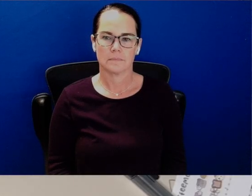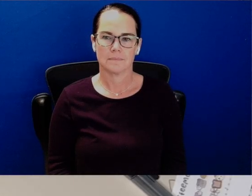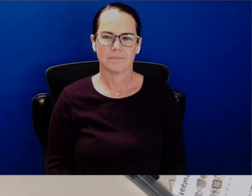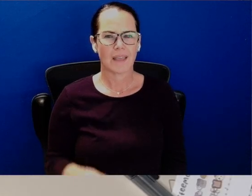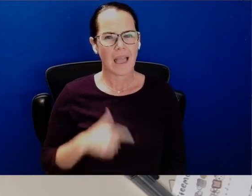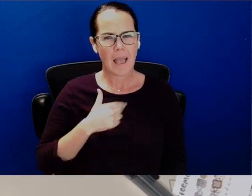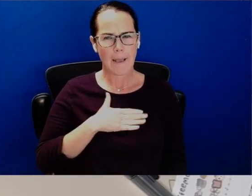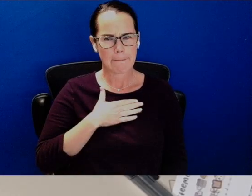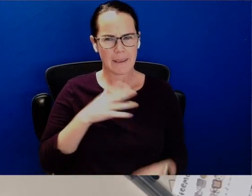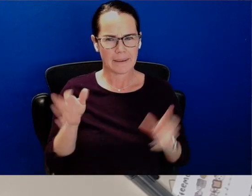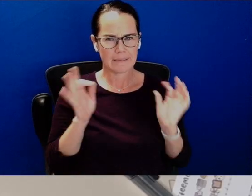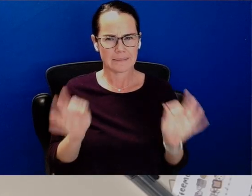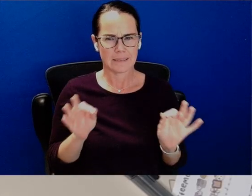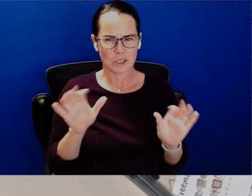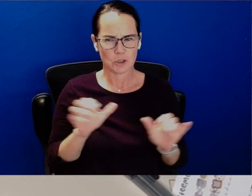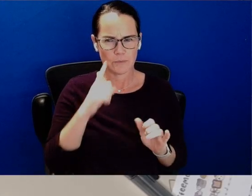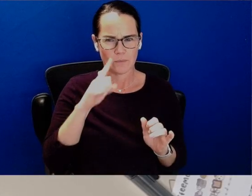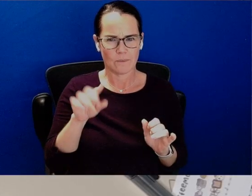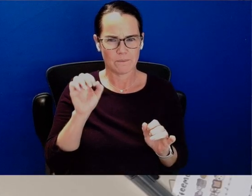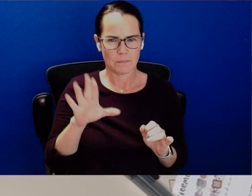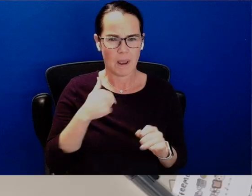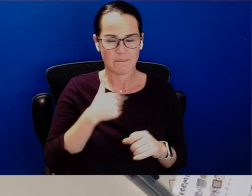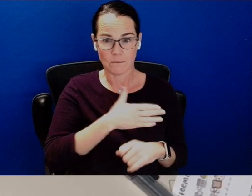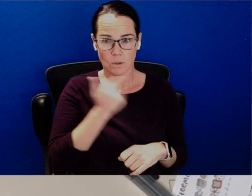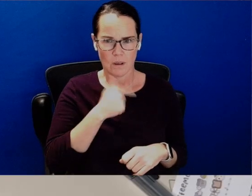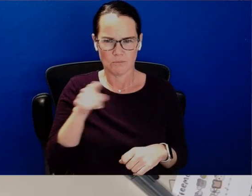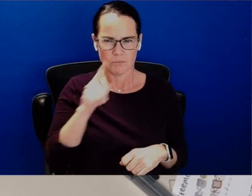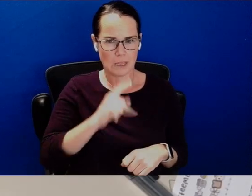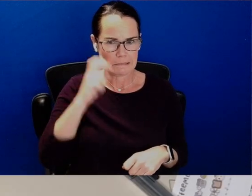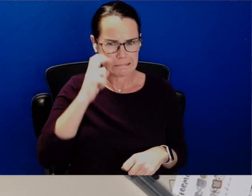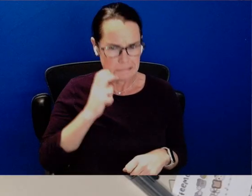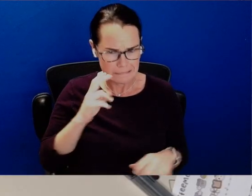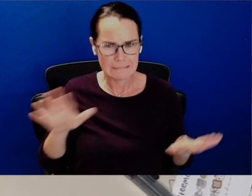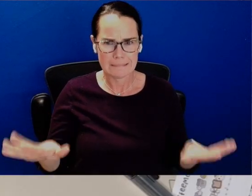I'm glad I decided to do this on February because I forgot how tedious this is.